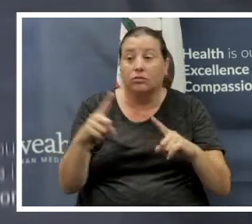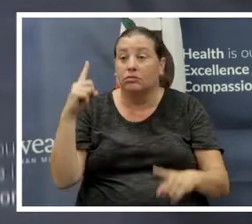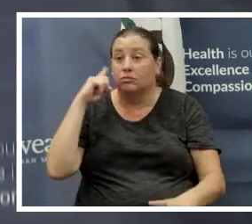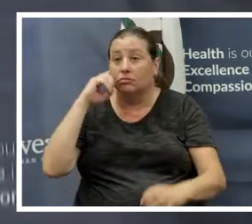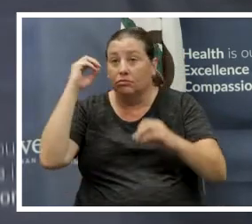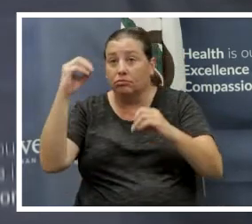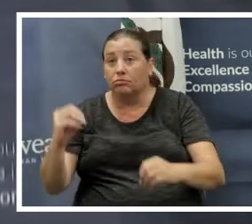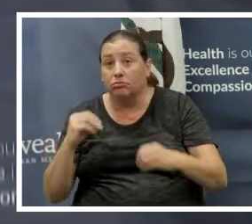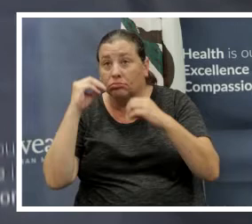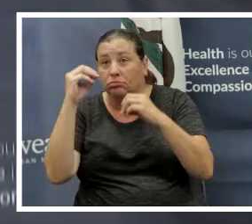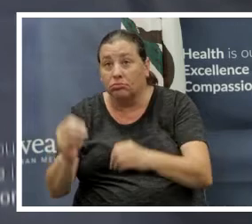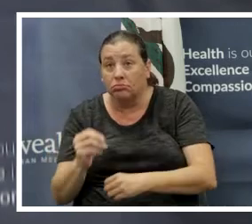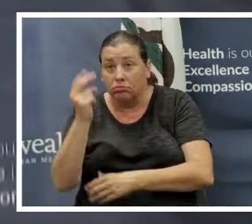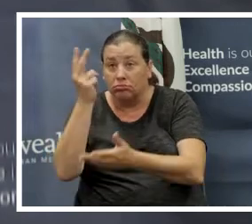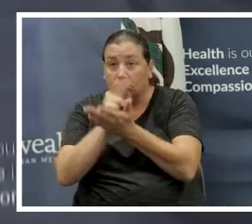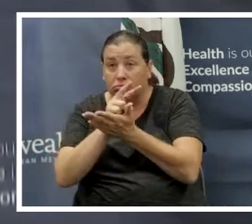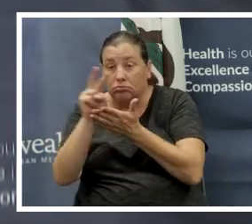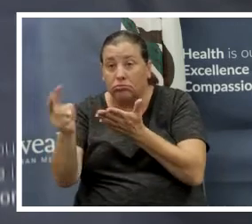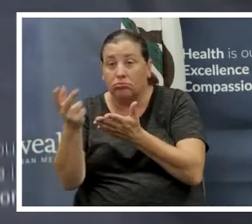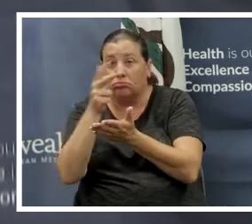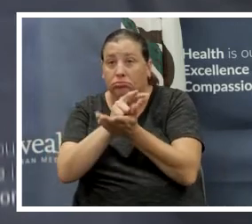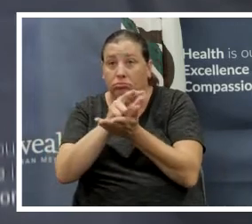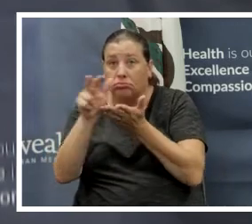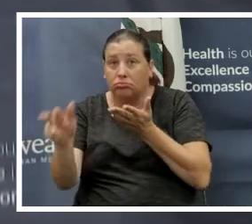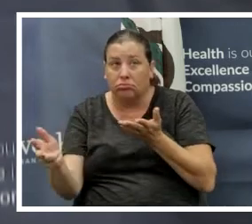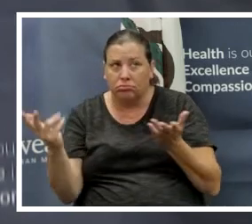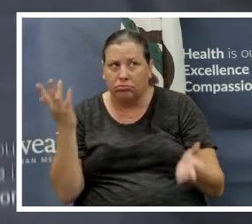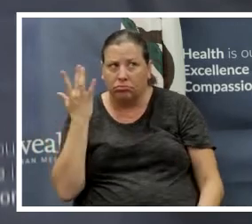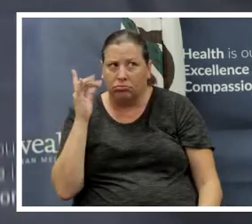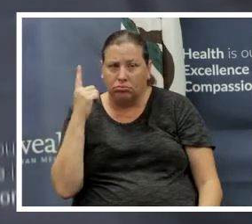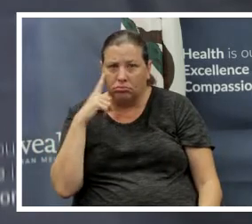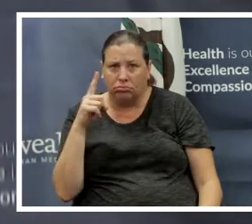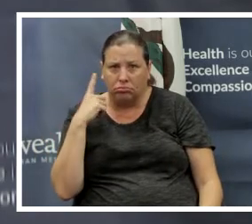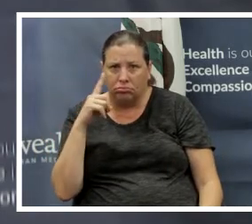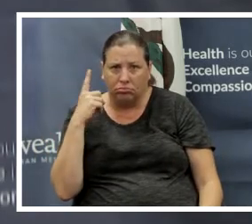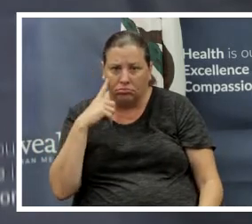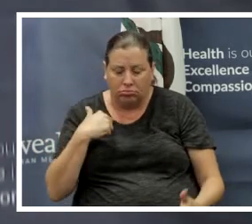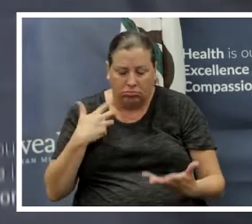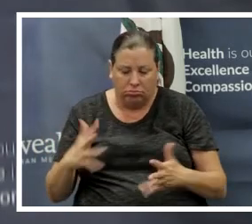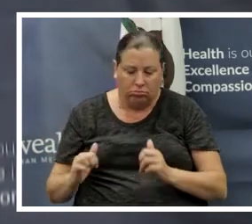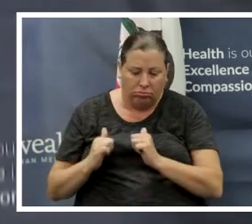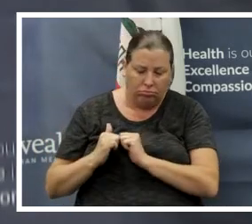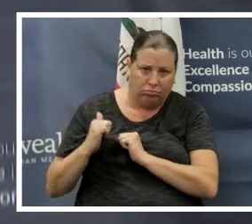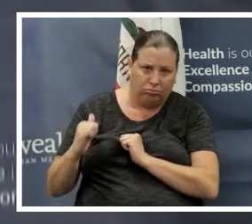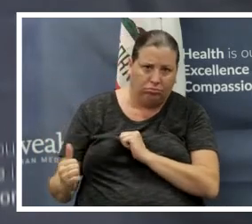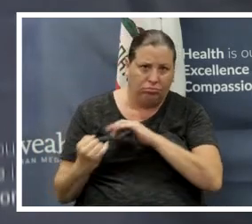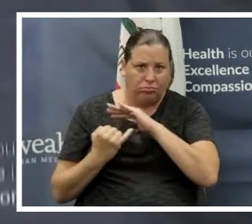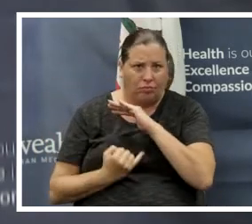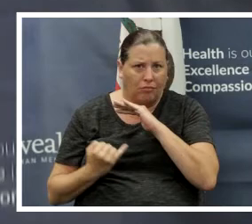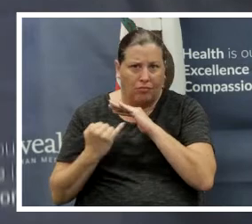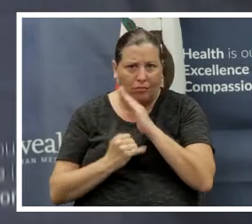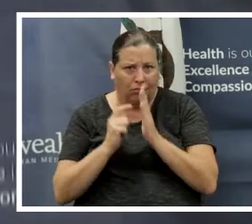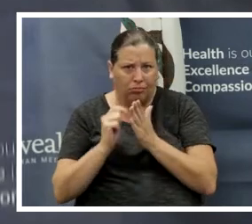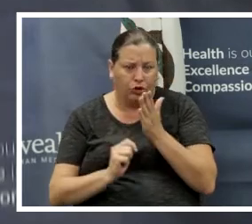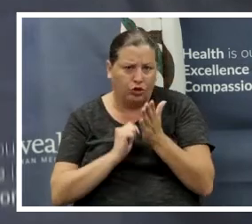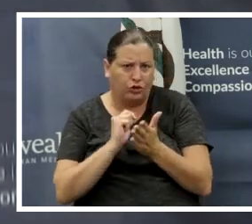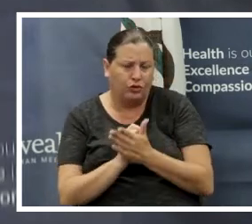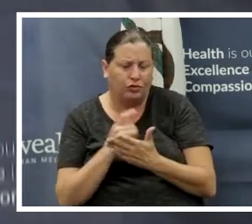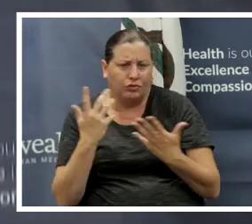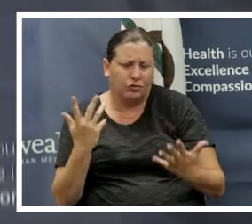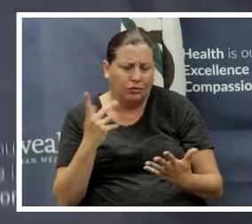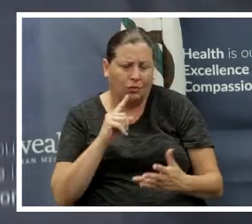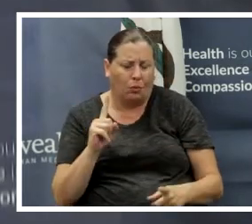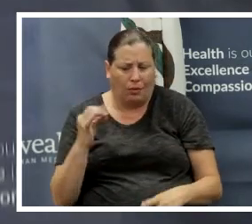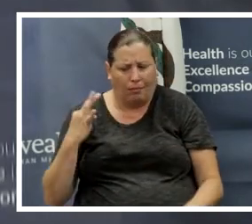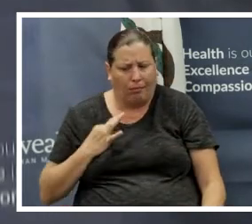for 2 weeks to 3 weeks. It's like, why is it worth it? I'm already past the quarantine period, so there's really no